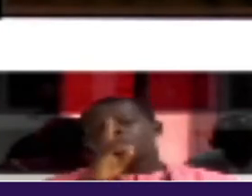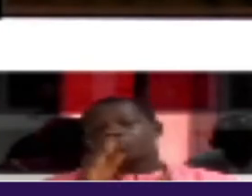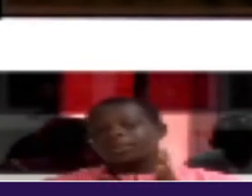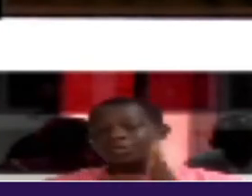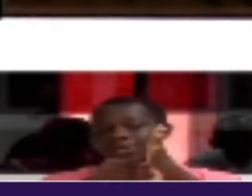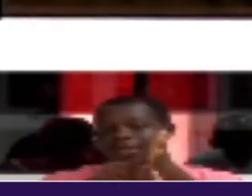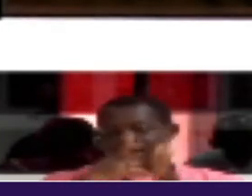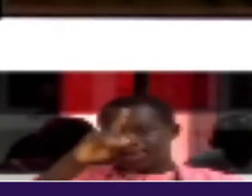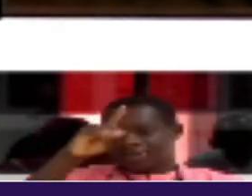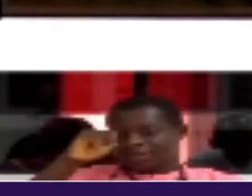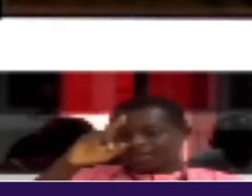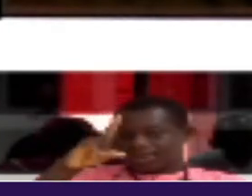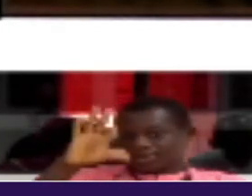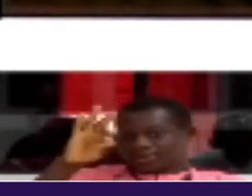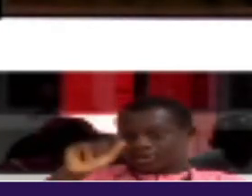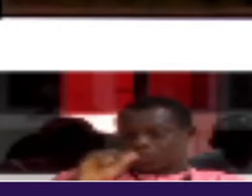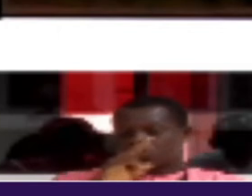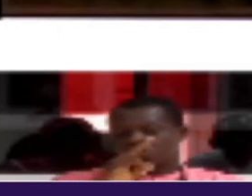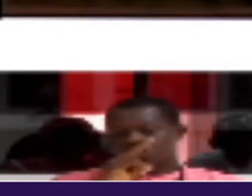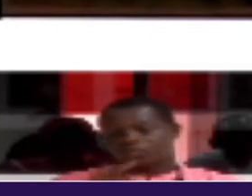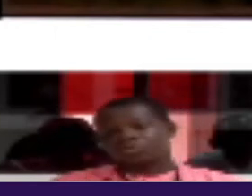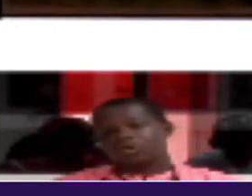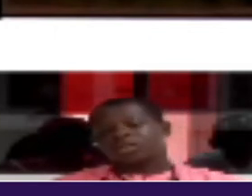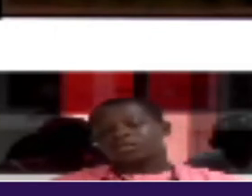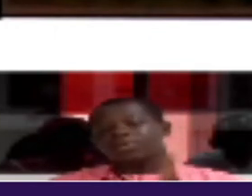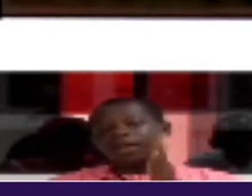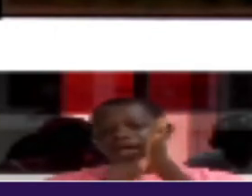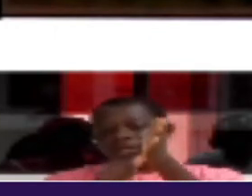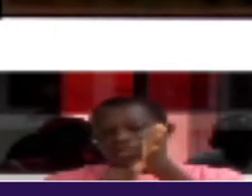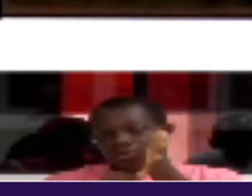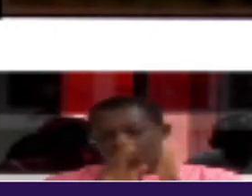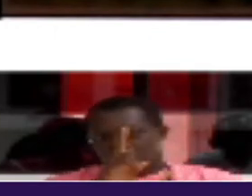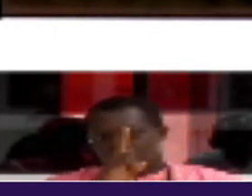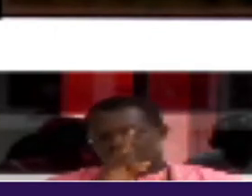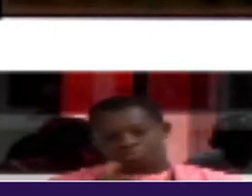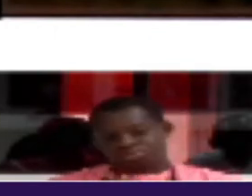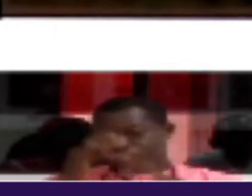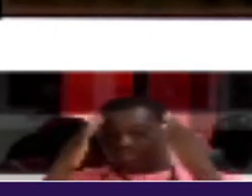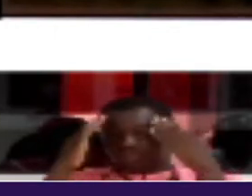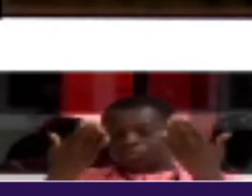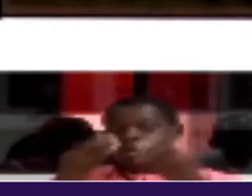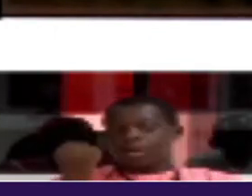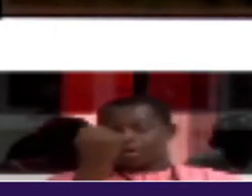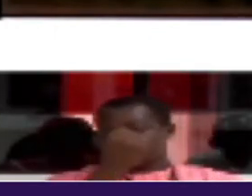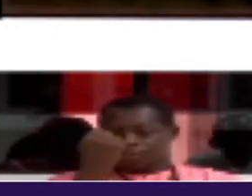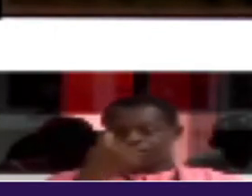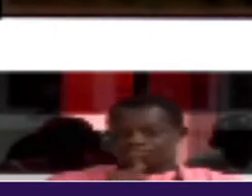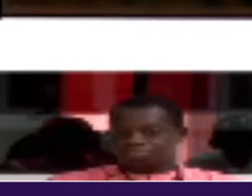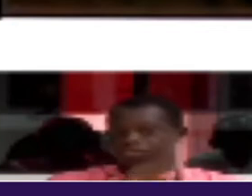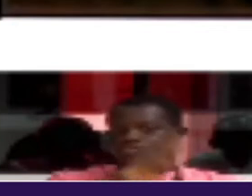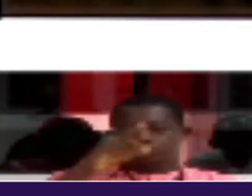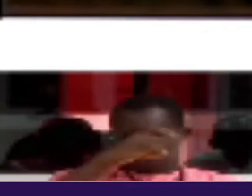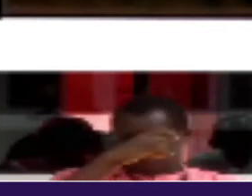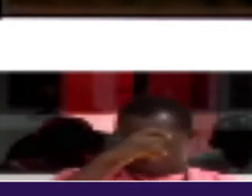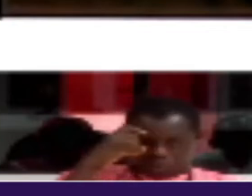And who was his immediate superior? No, I don't know who was his immediate superior. Because me, by that time, I don't work with